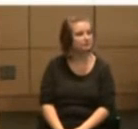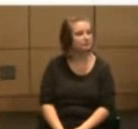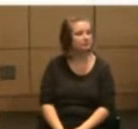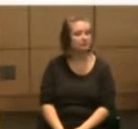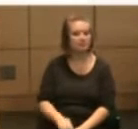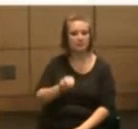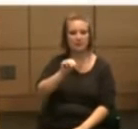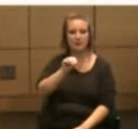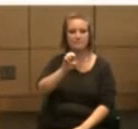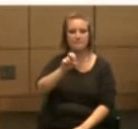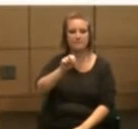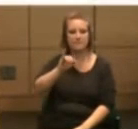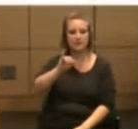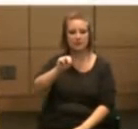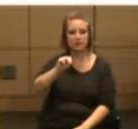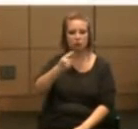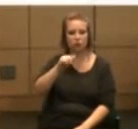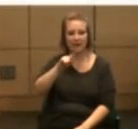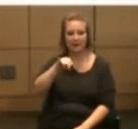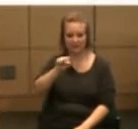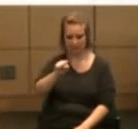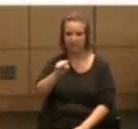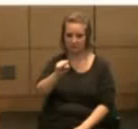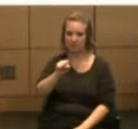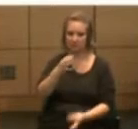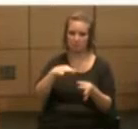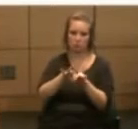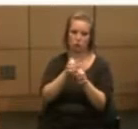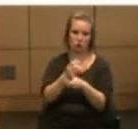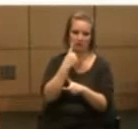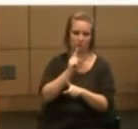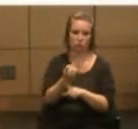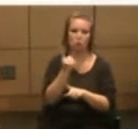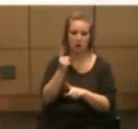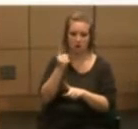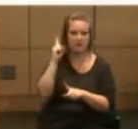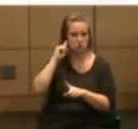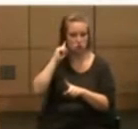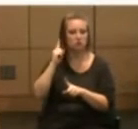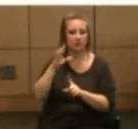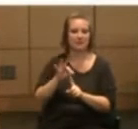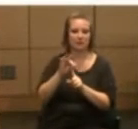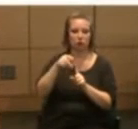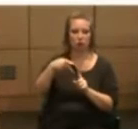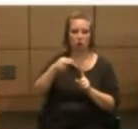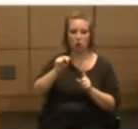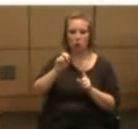Meningitis is also a very important cause of hearing loss in one ear, particularly pneumococcal